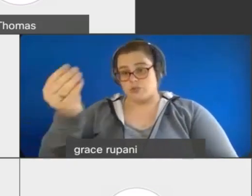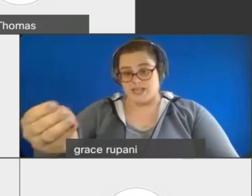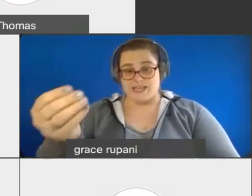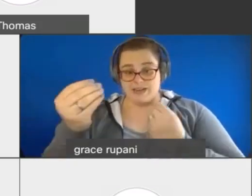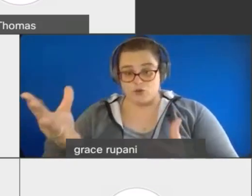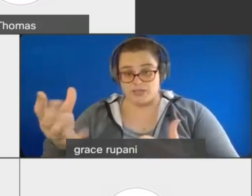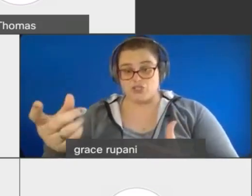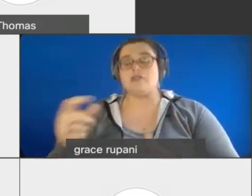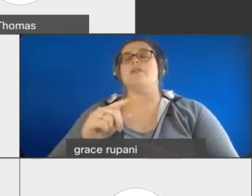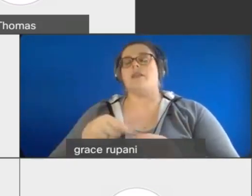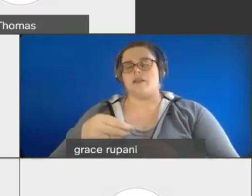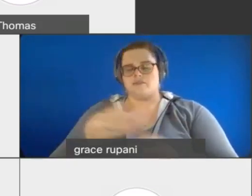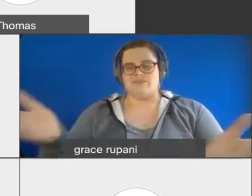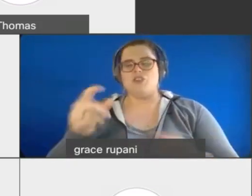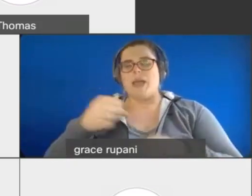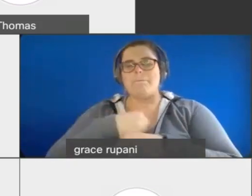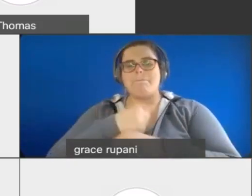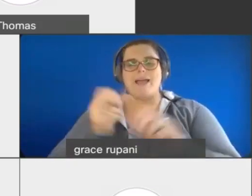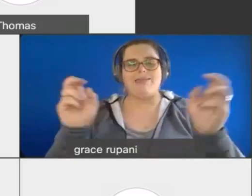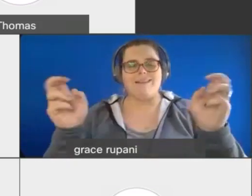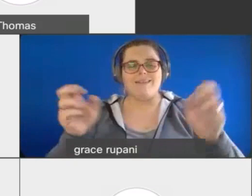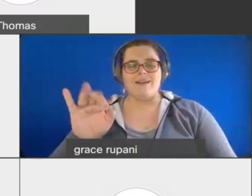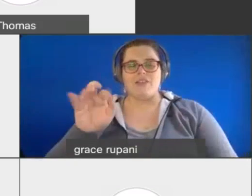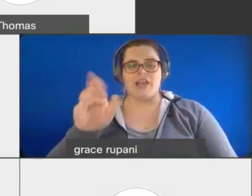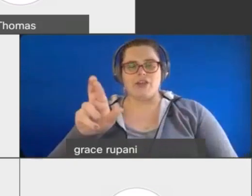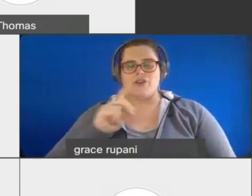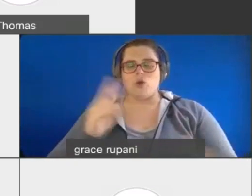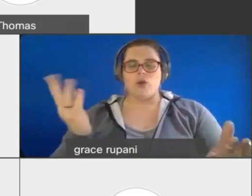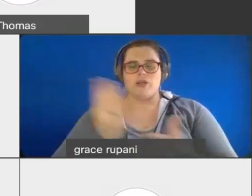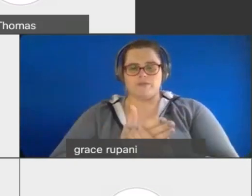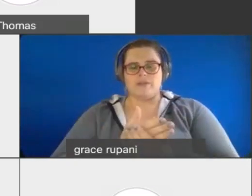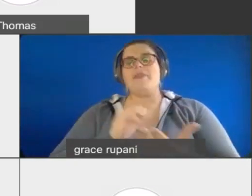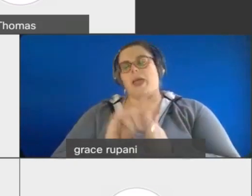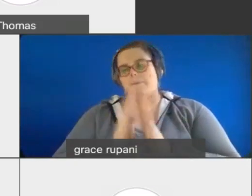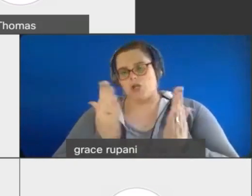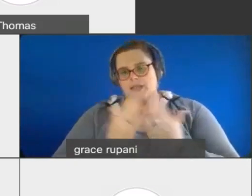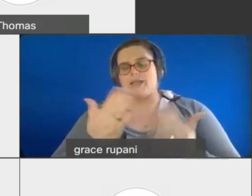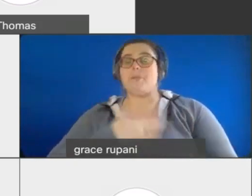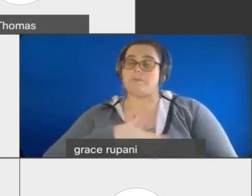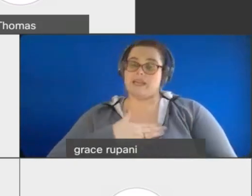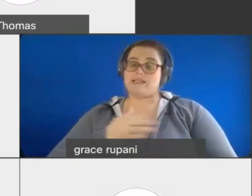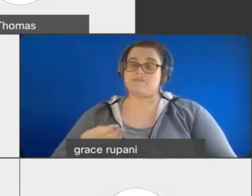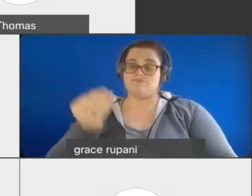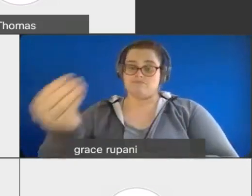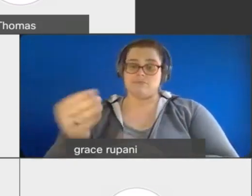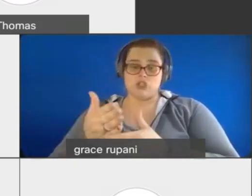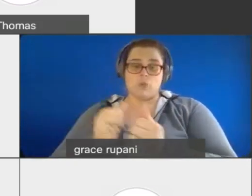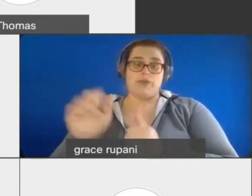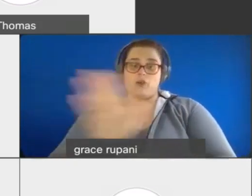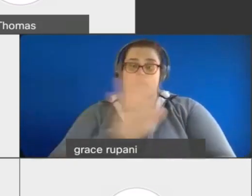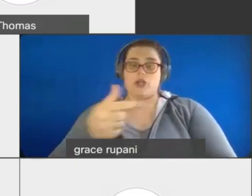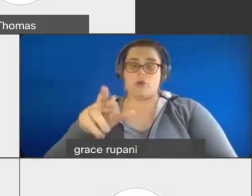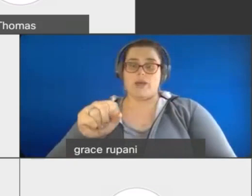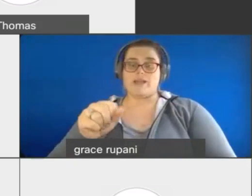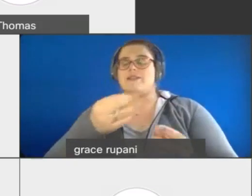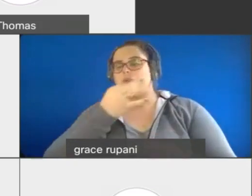you're able to create like a bit of a flyer for us to include in this booklet. So please reach out to your QRS immediately so we can get that out as soon as possible. Again, thank you everyone